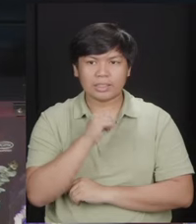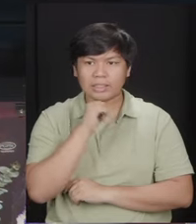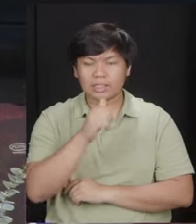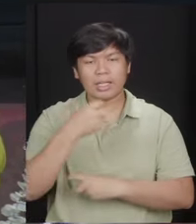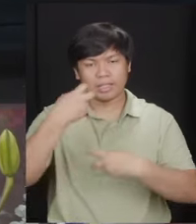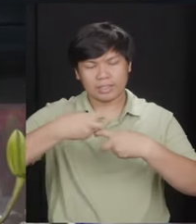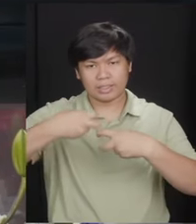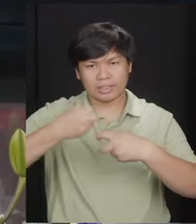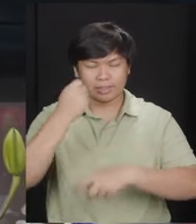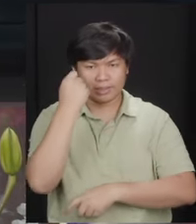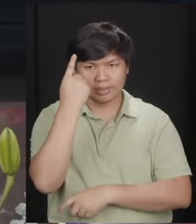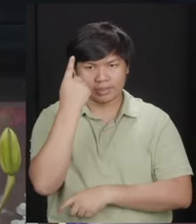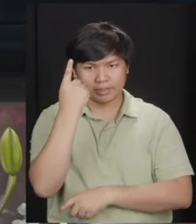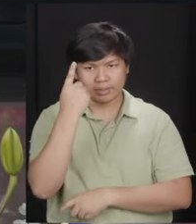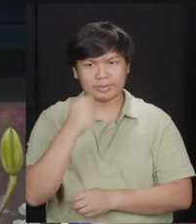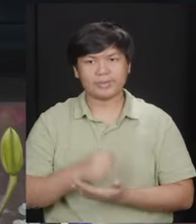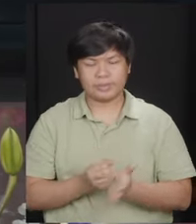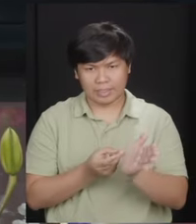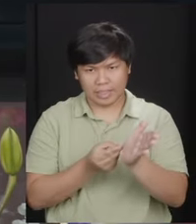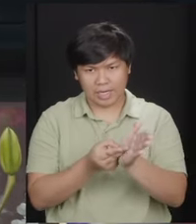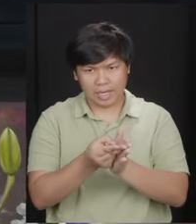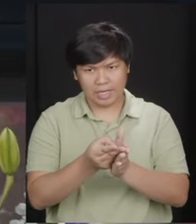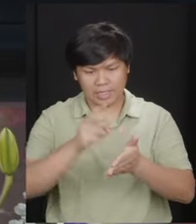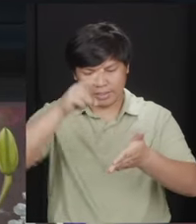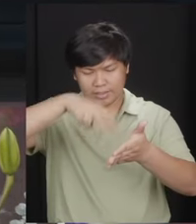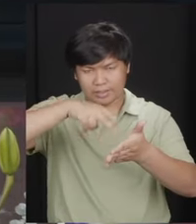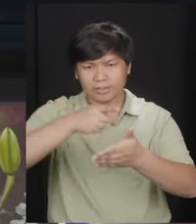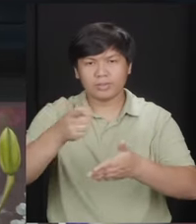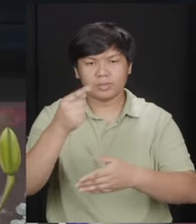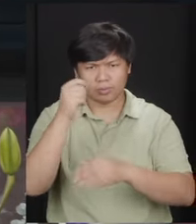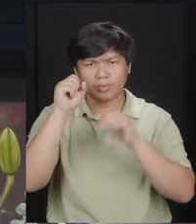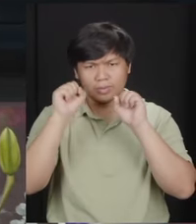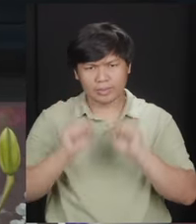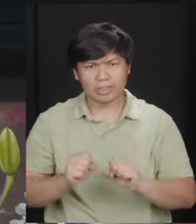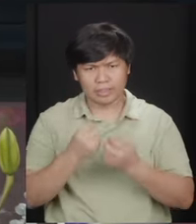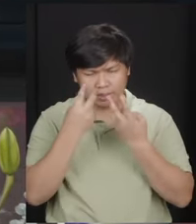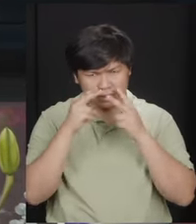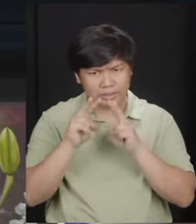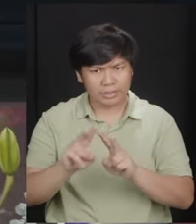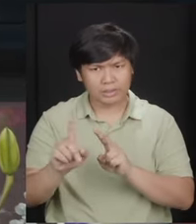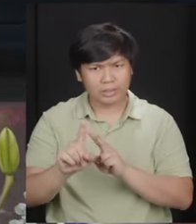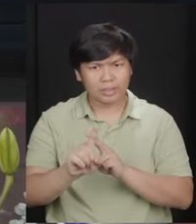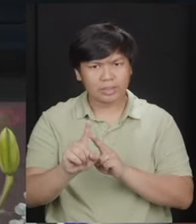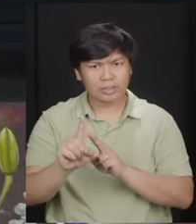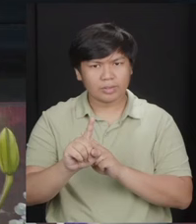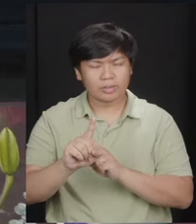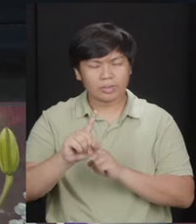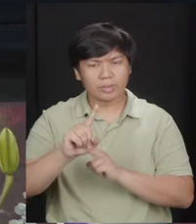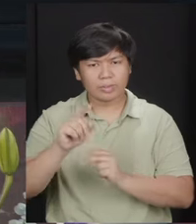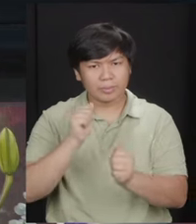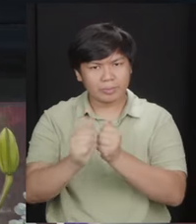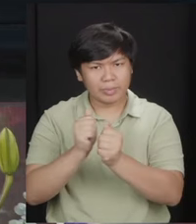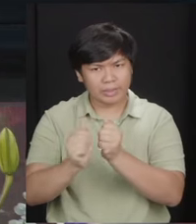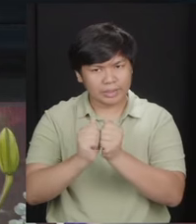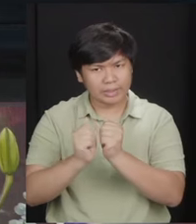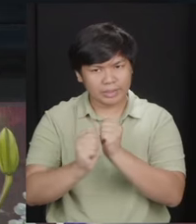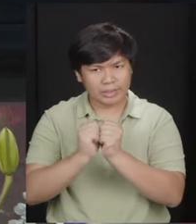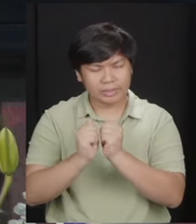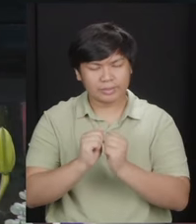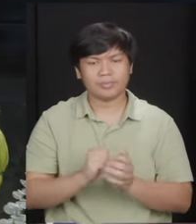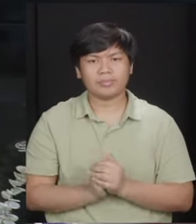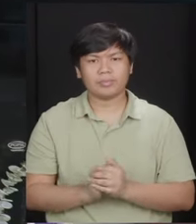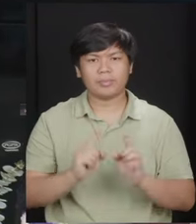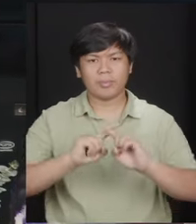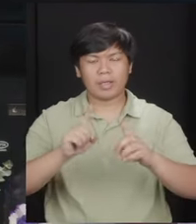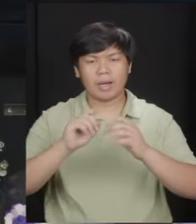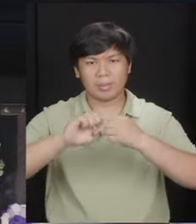hard to understand. To be honest, when you were reading it, I'm sure you already got the gist of it, what it's really saying. You know, the